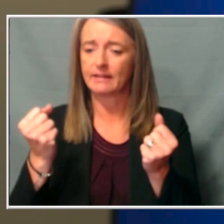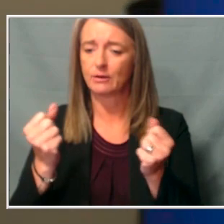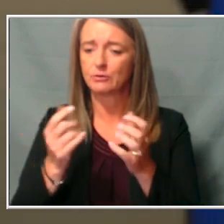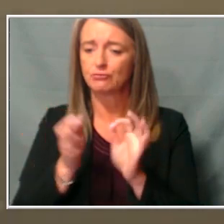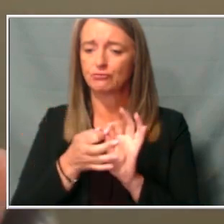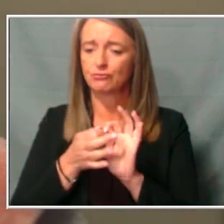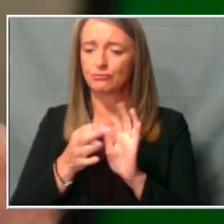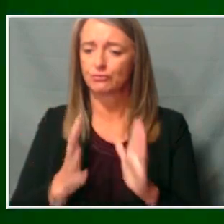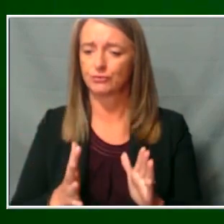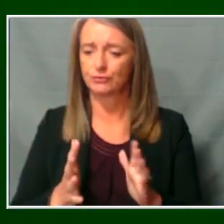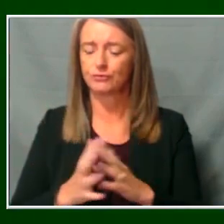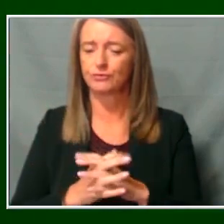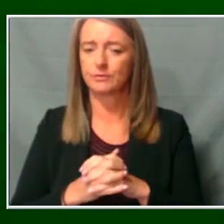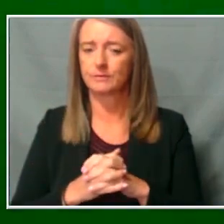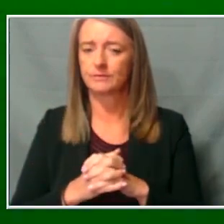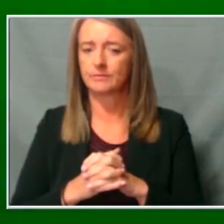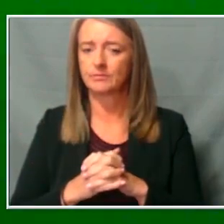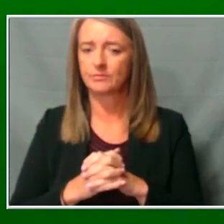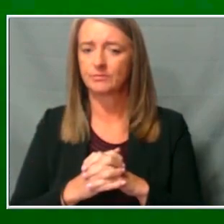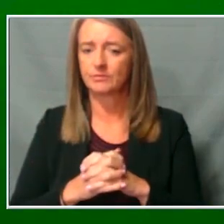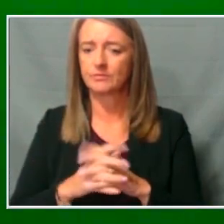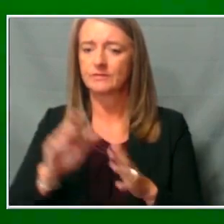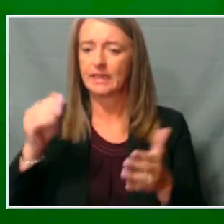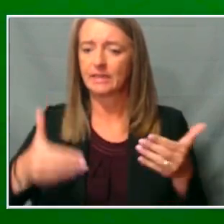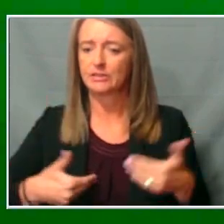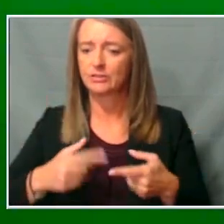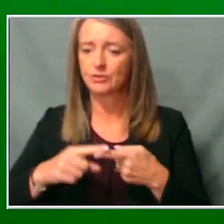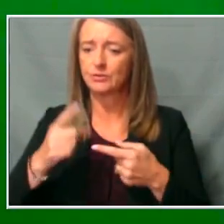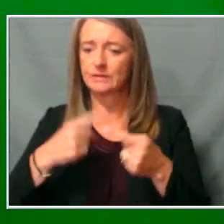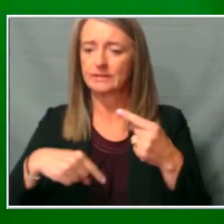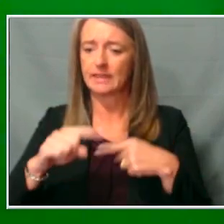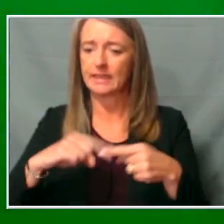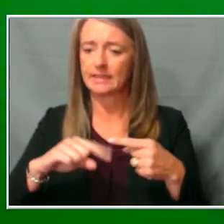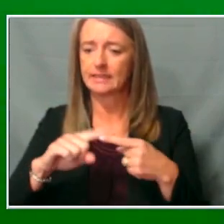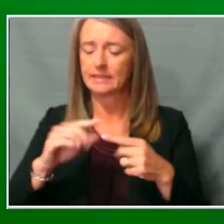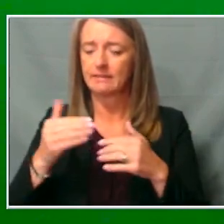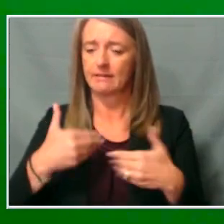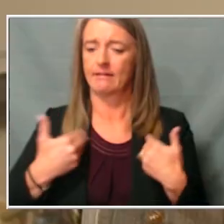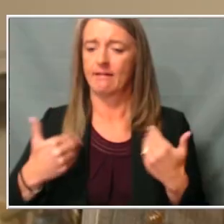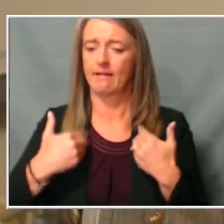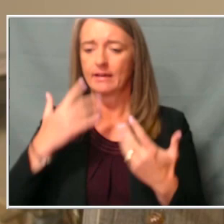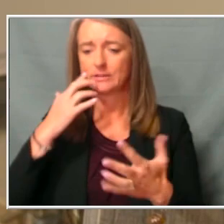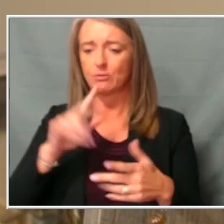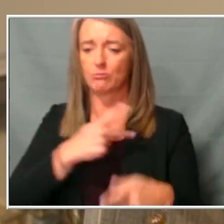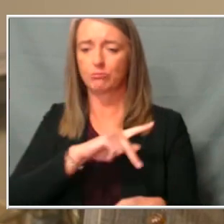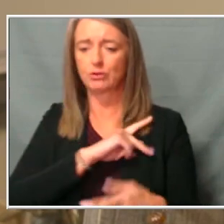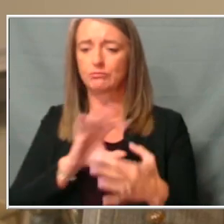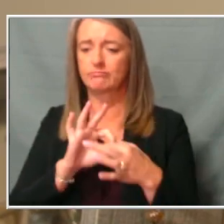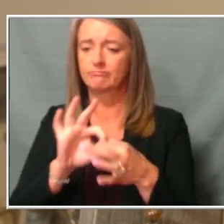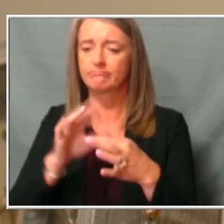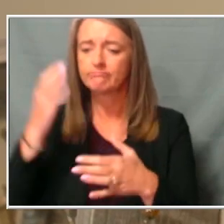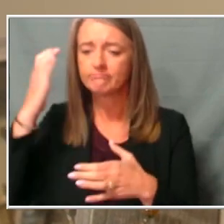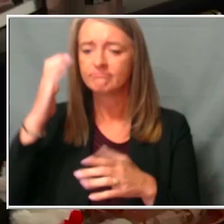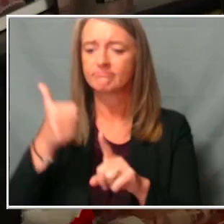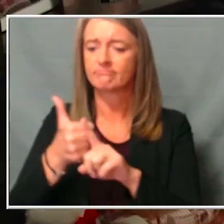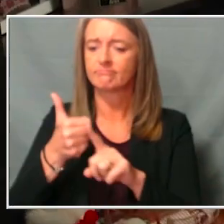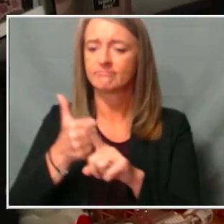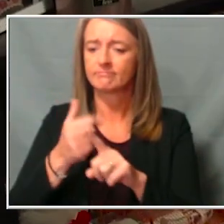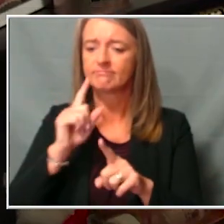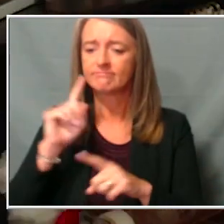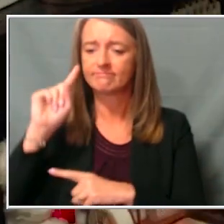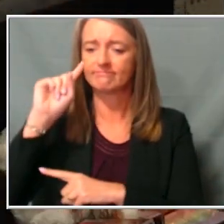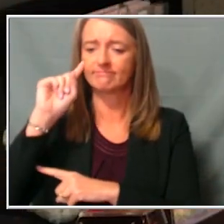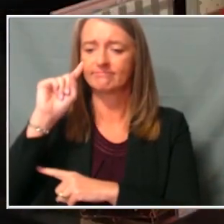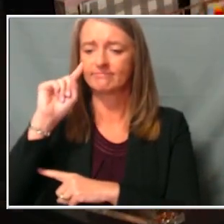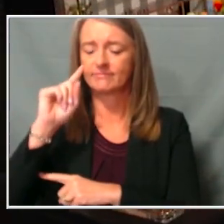is where the magic happens. She was introduced to signing very young because of a personal connection. Her cousin happens to be deaf, and